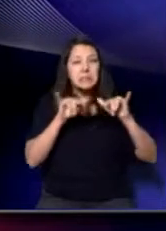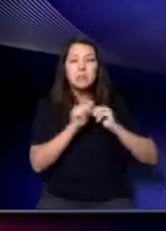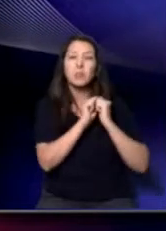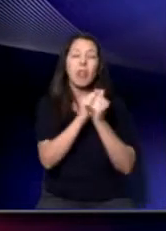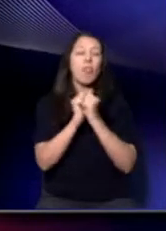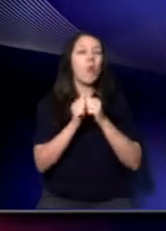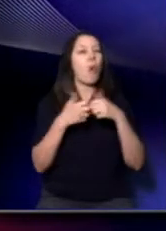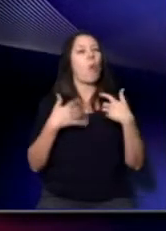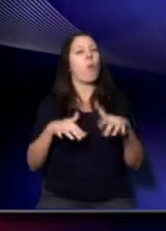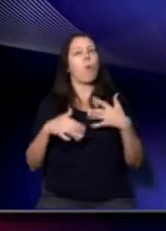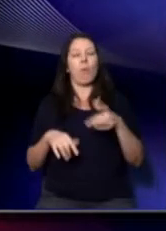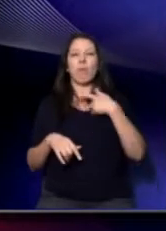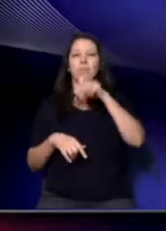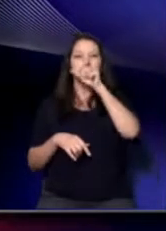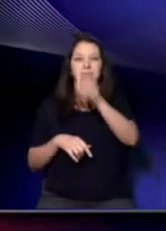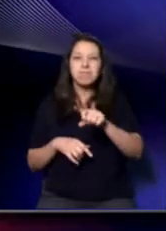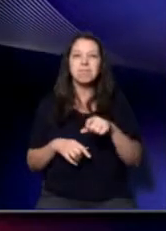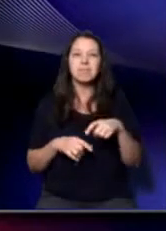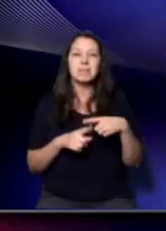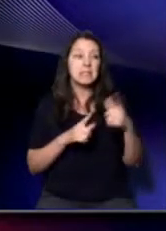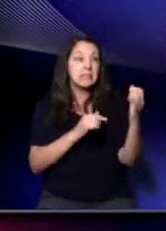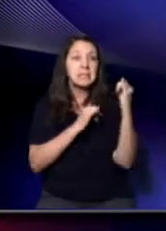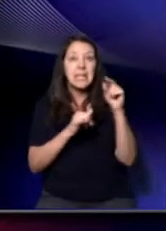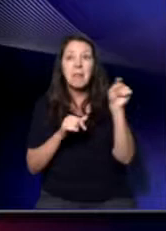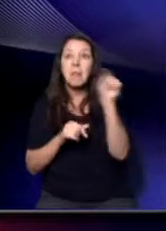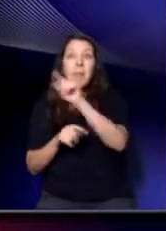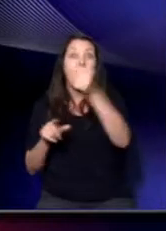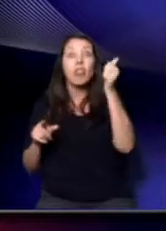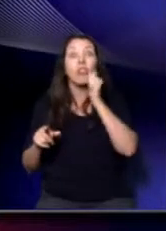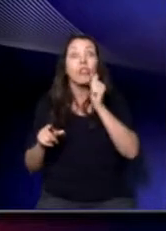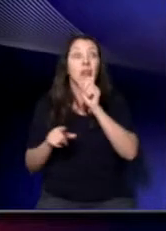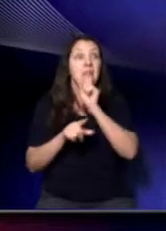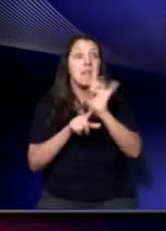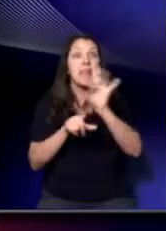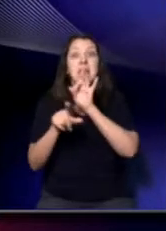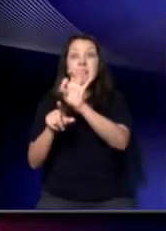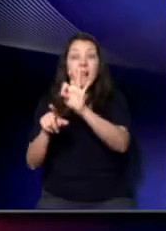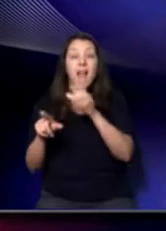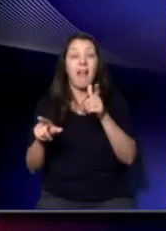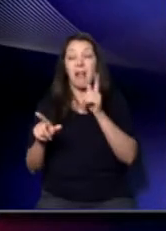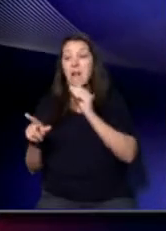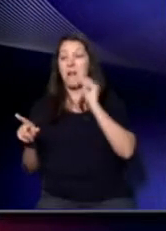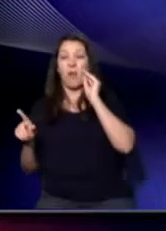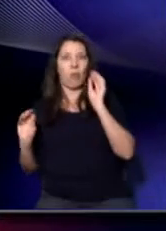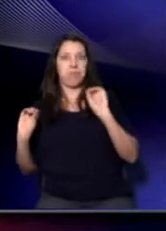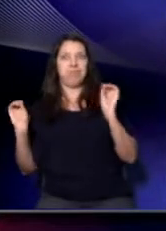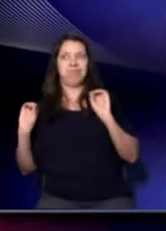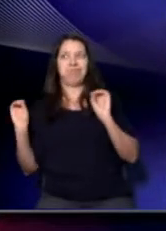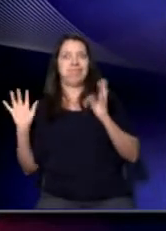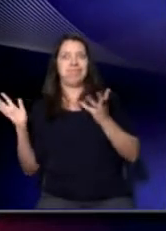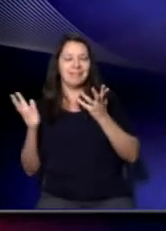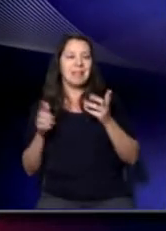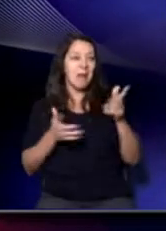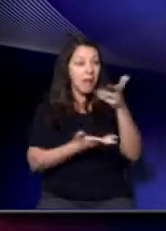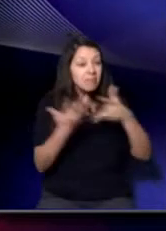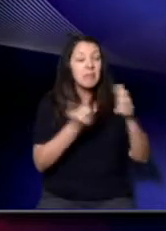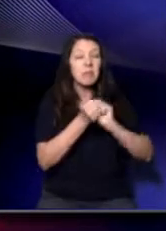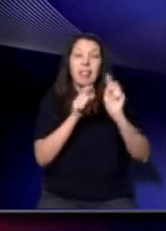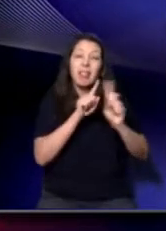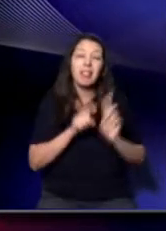especially being integrated with other 8-, 9-year-old girls. I wouldn't have had that opportunity at home. So I'm glad these kids have that